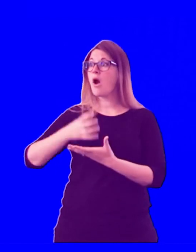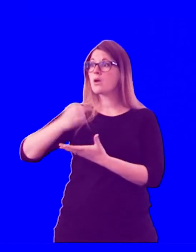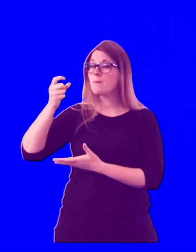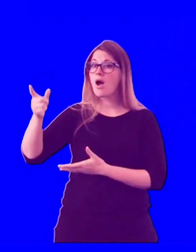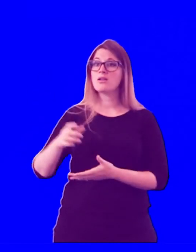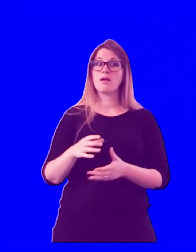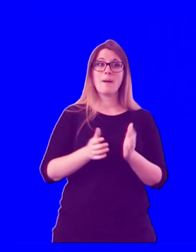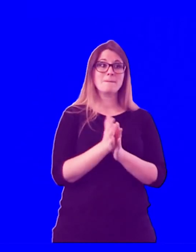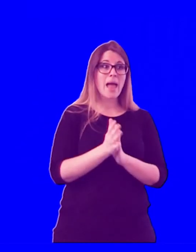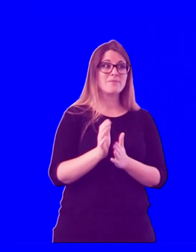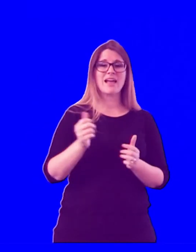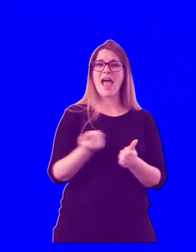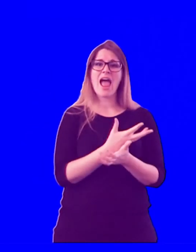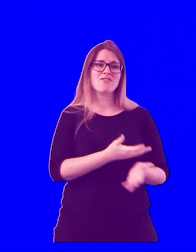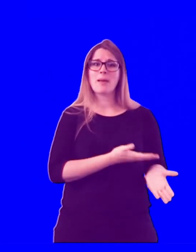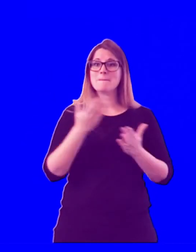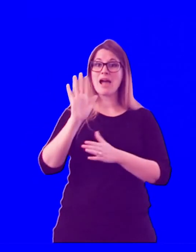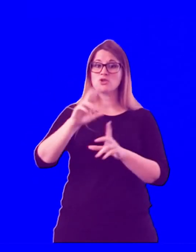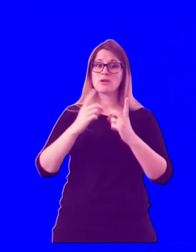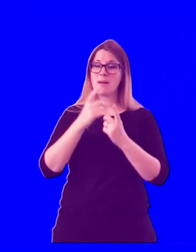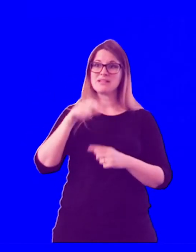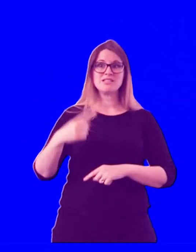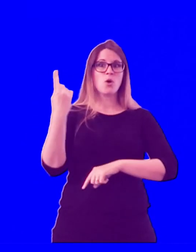water, take the pamphlets, take everything back with you, because